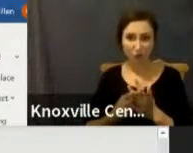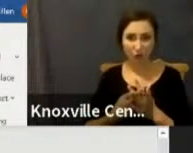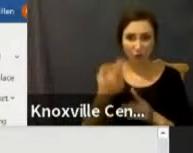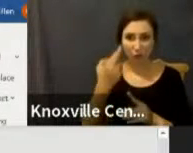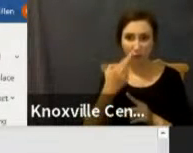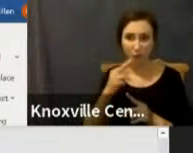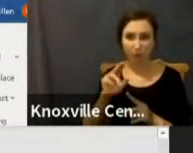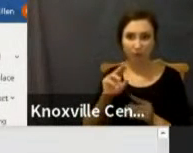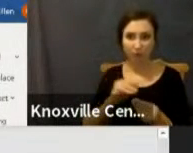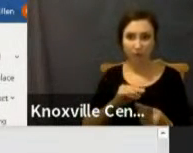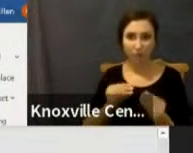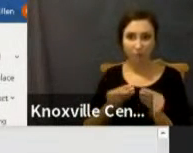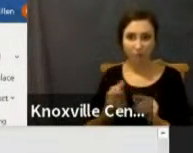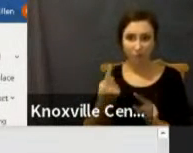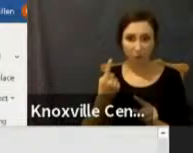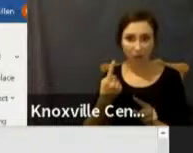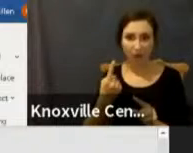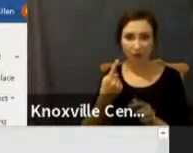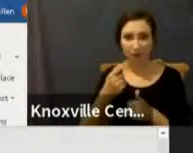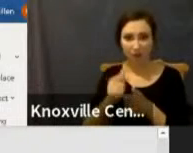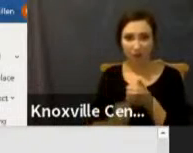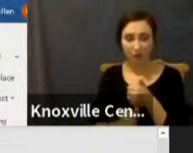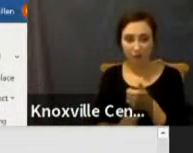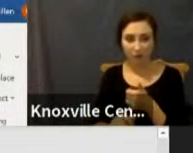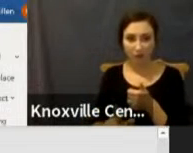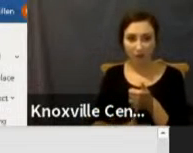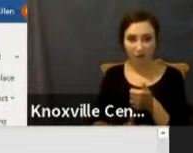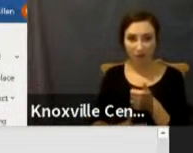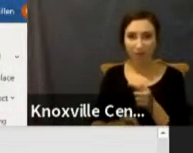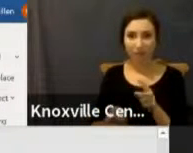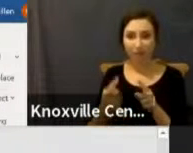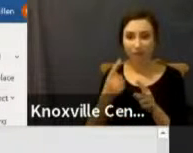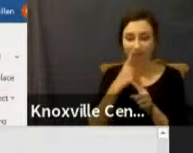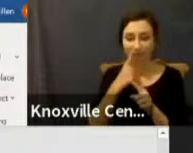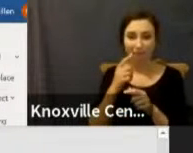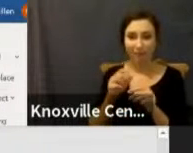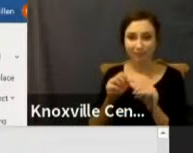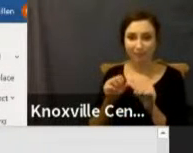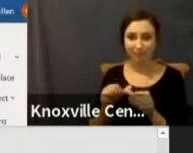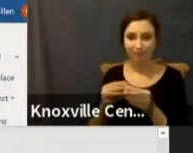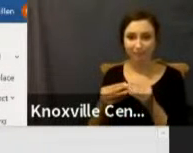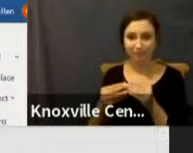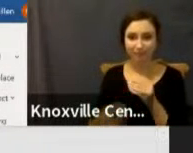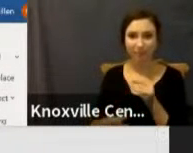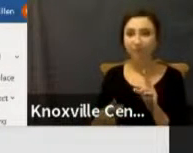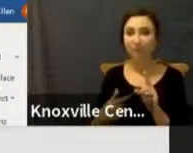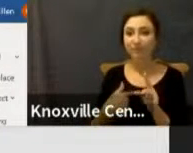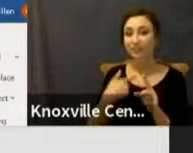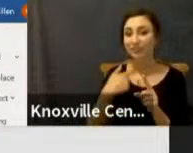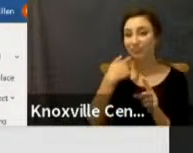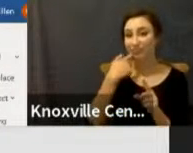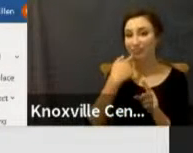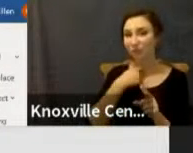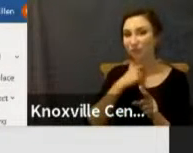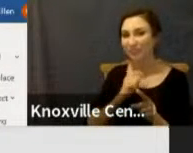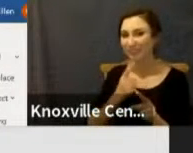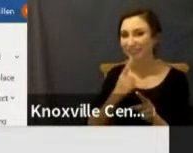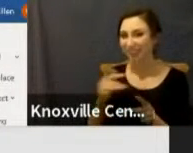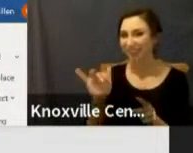1 again under L, and then I think further on it does the same thing. I just unmuted myself to say the same